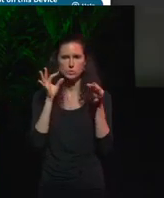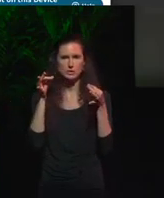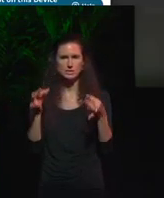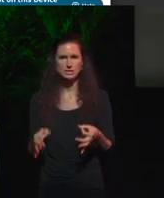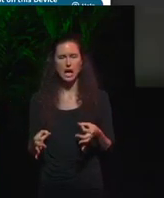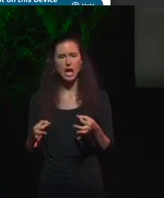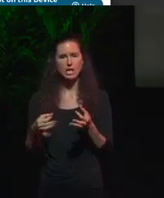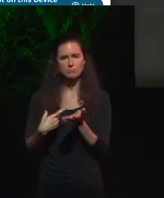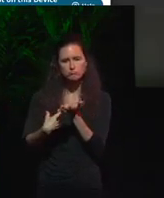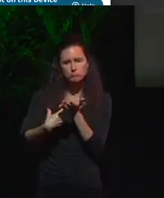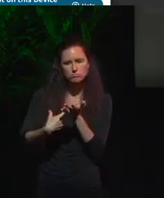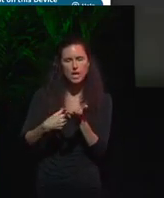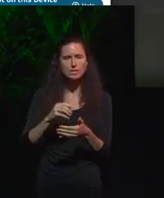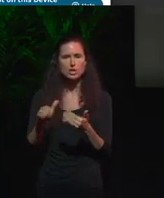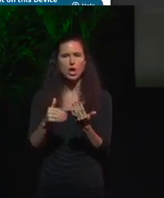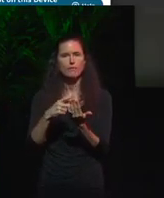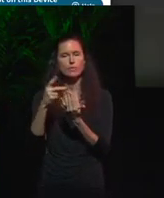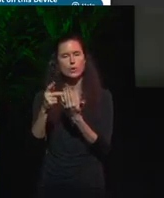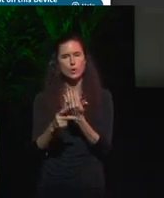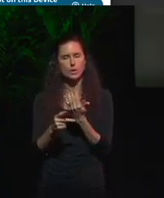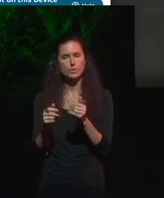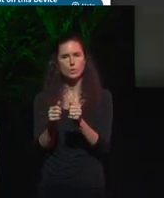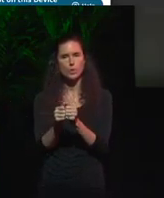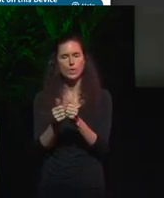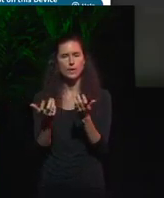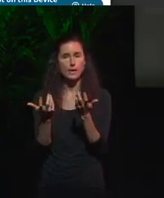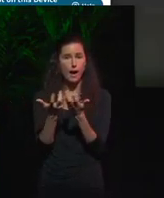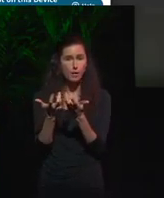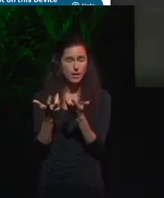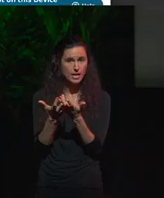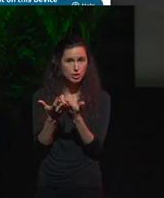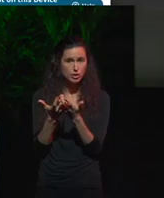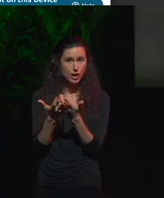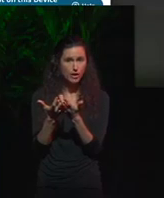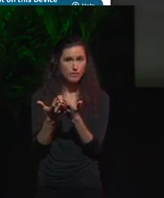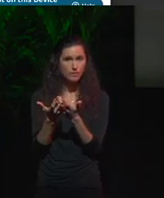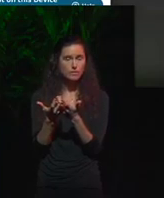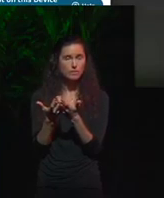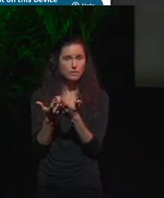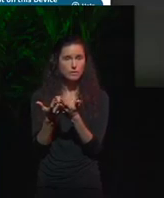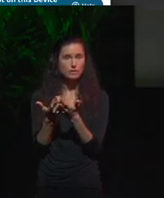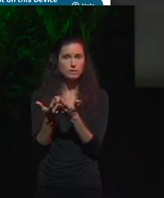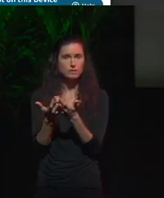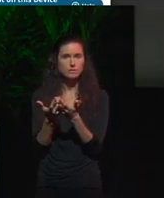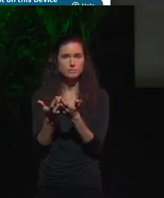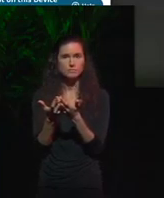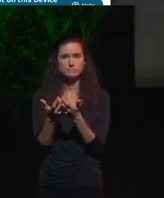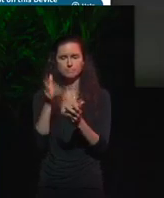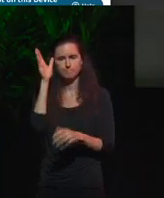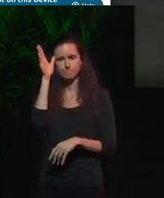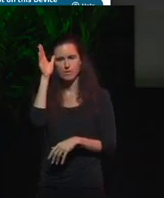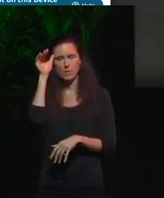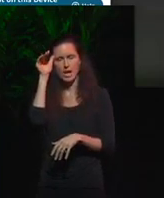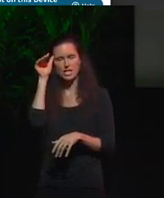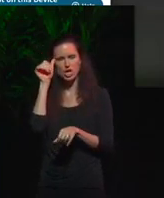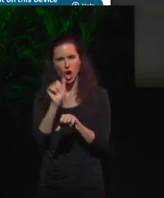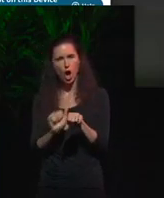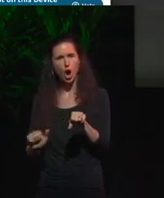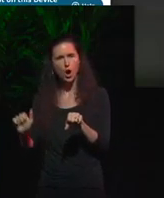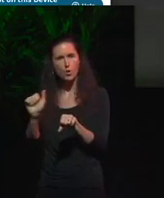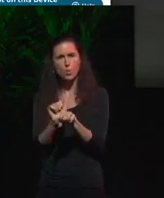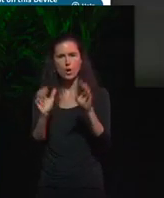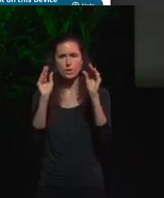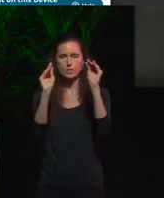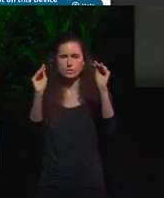all of the programs. And with a combination of determination and hard work. Those